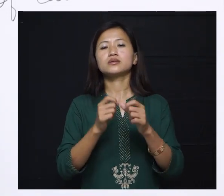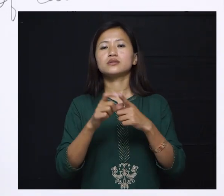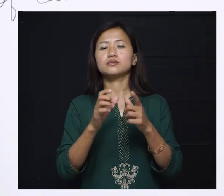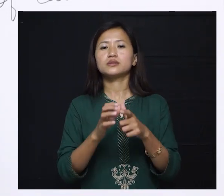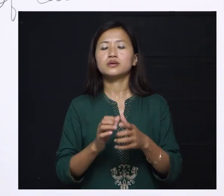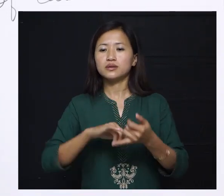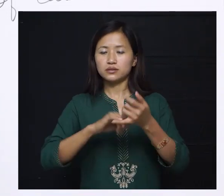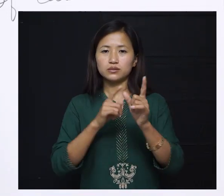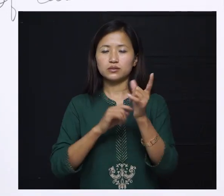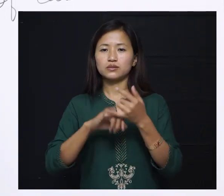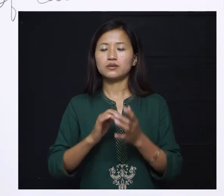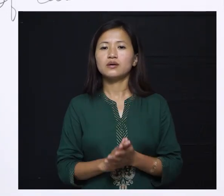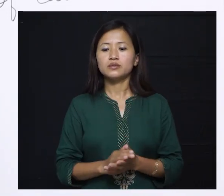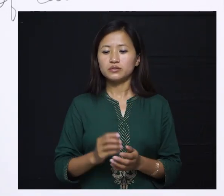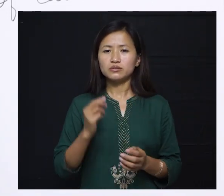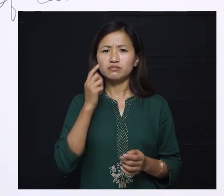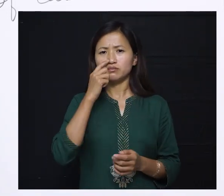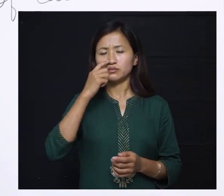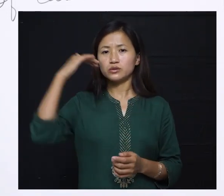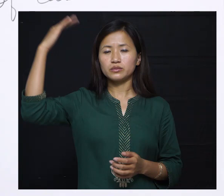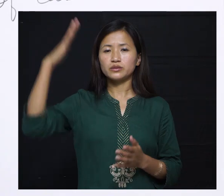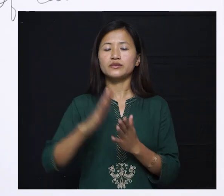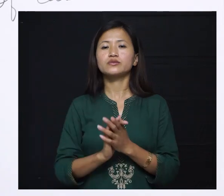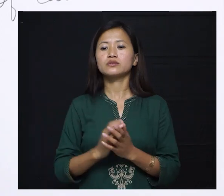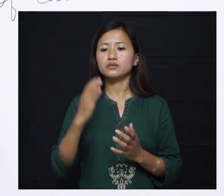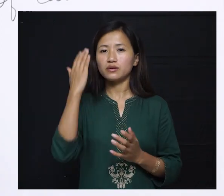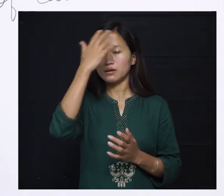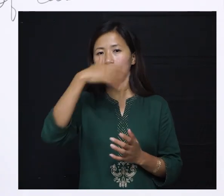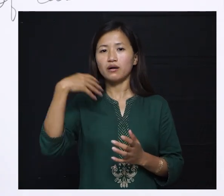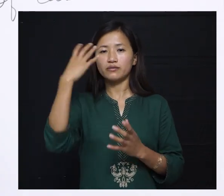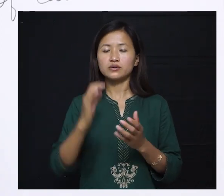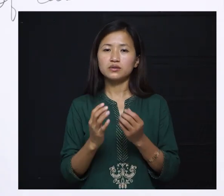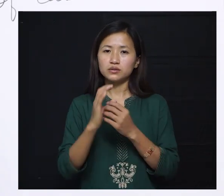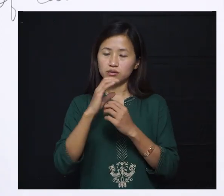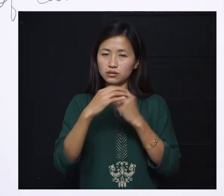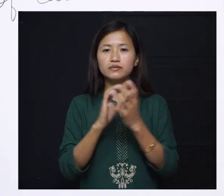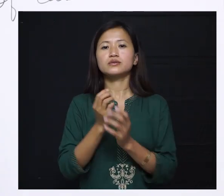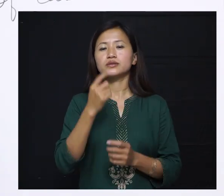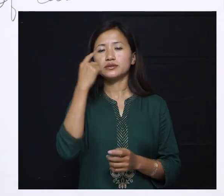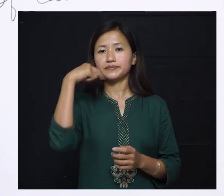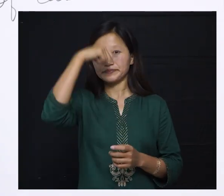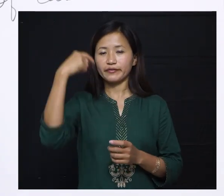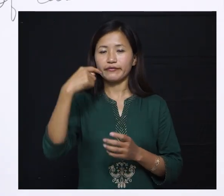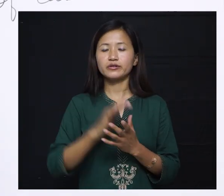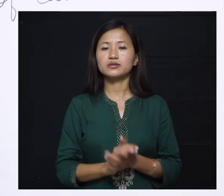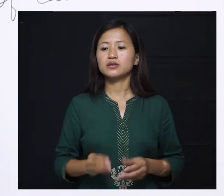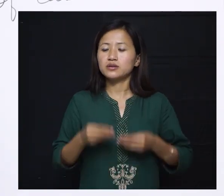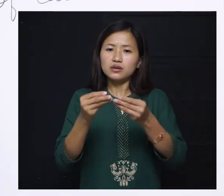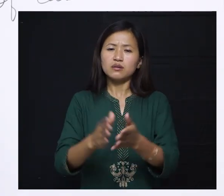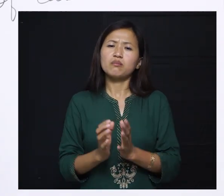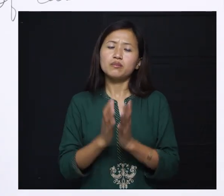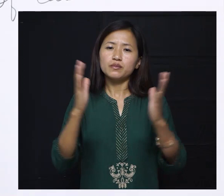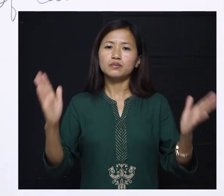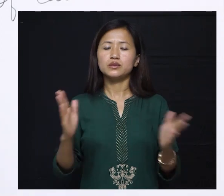women have to cover their face, and they were not allowed to, they were not given